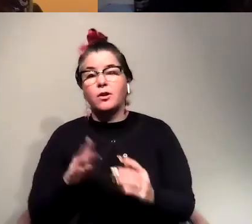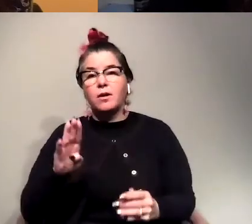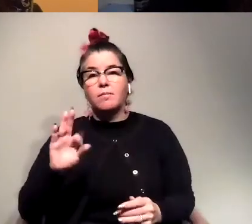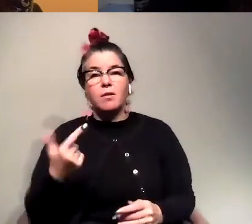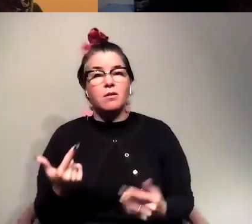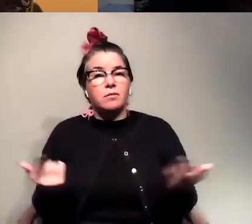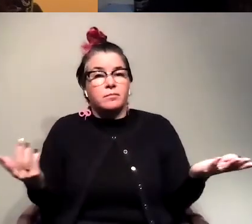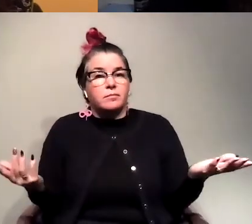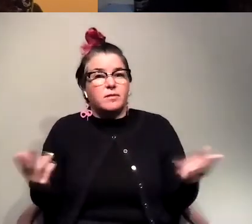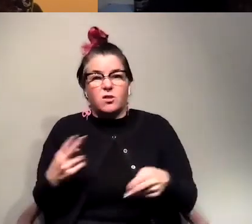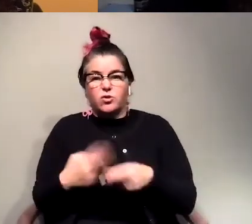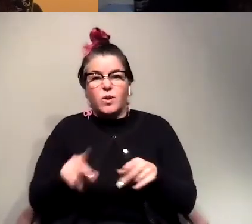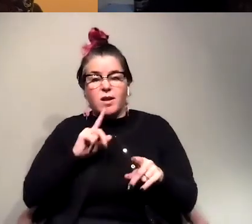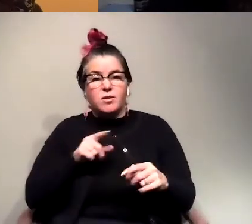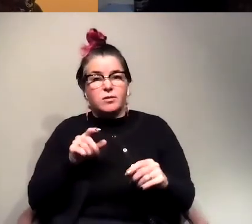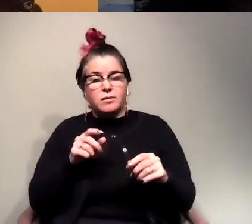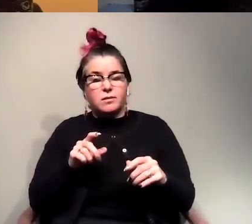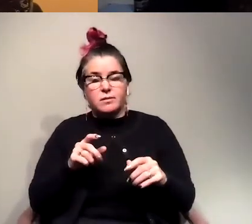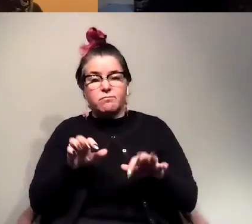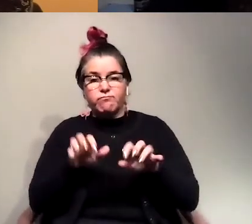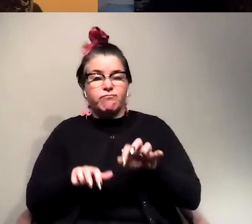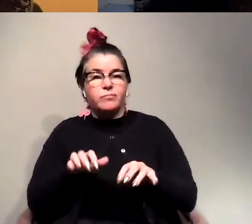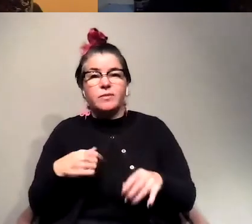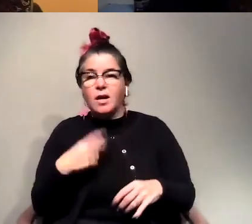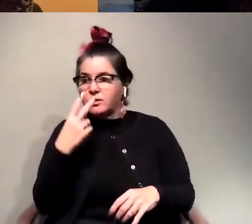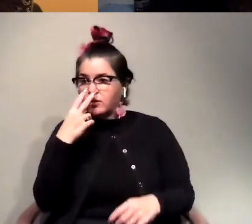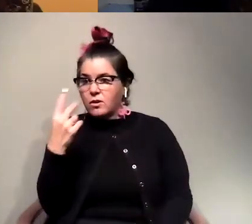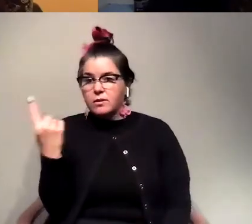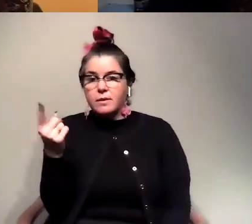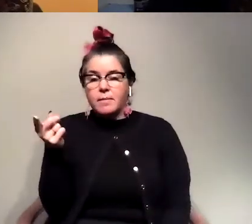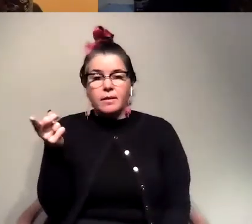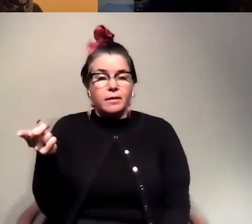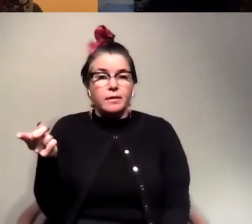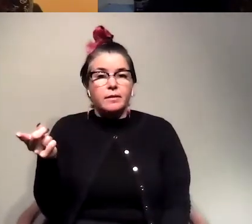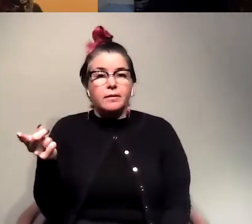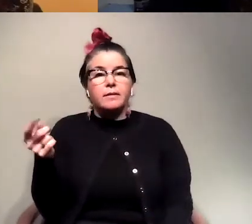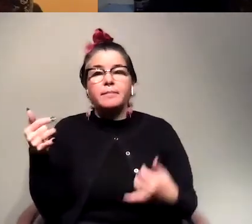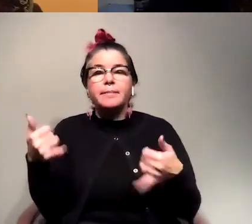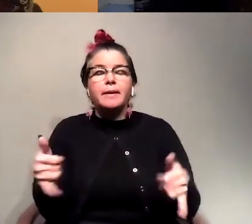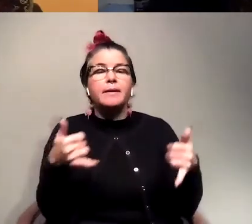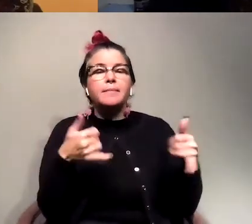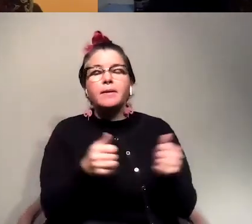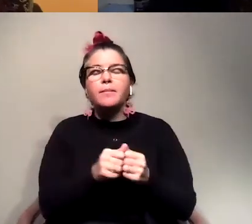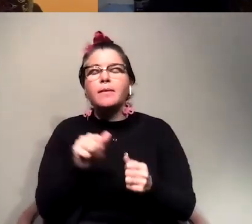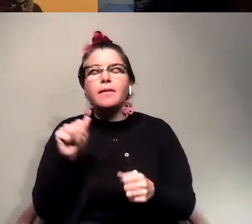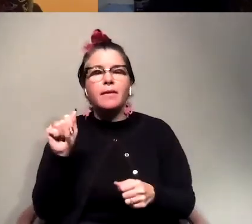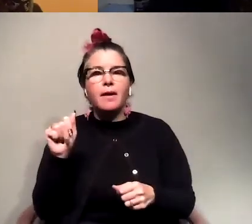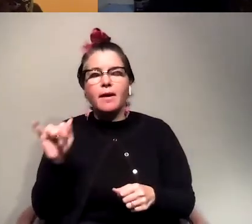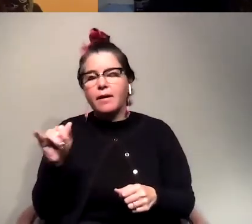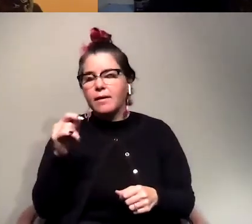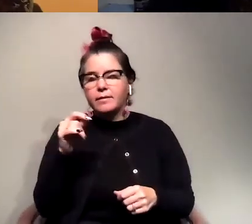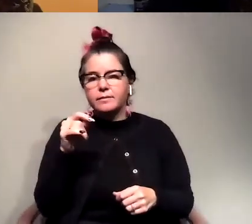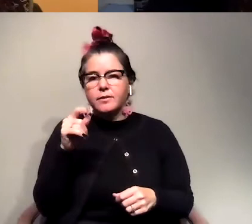That's the short answer. I saw somebody playing around with artificial